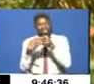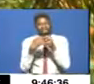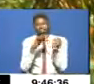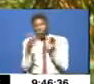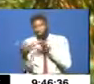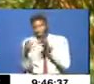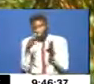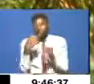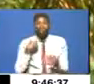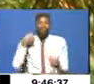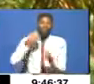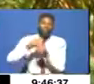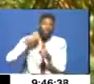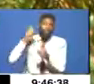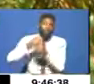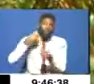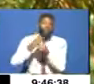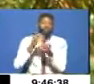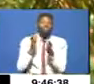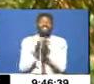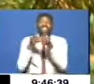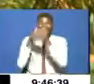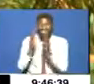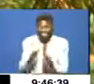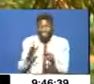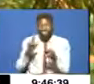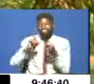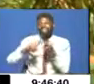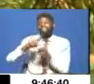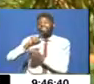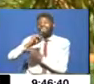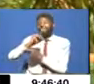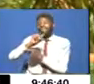with leaders such as J.M. Kariuki